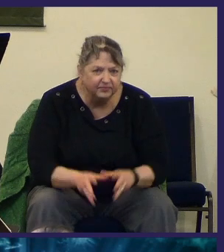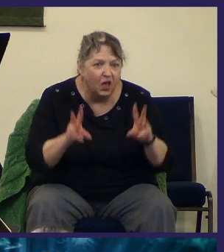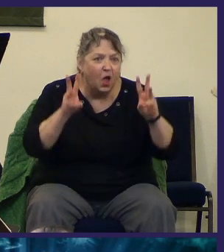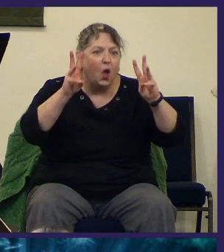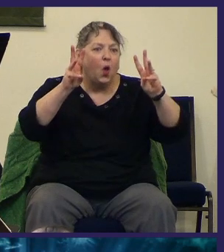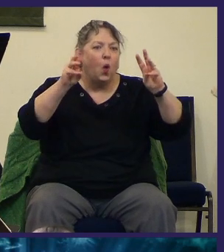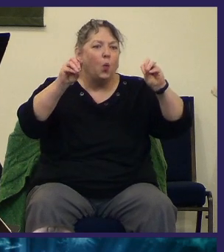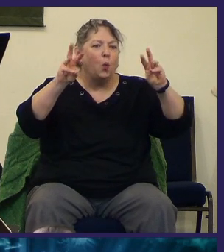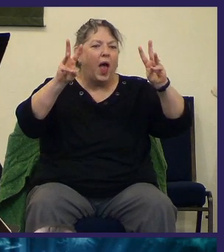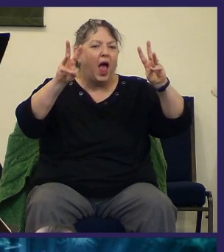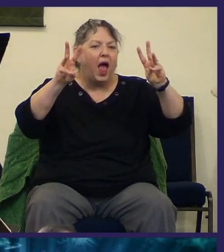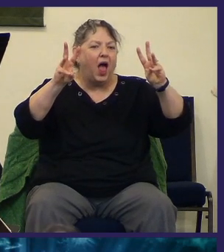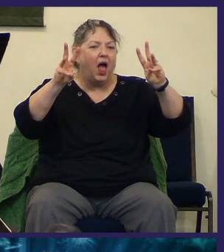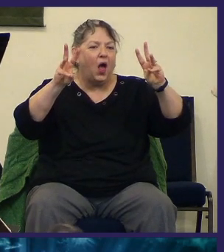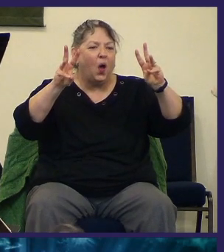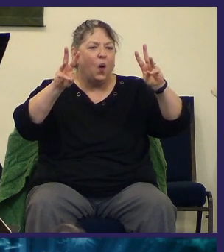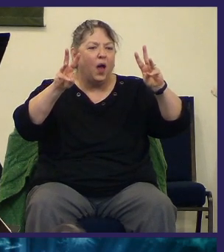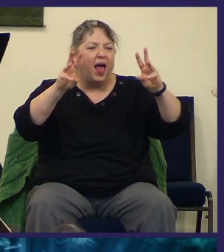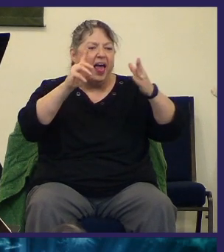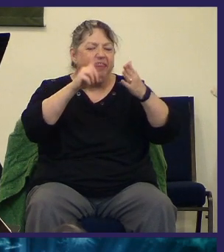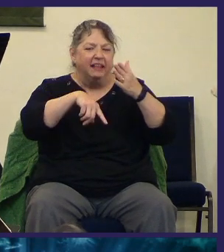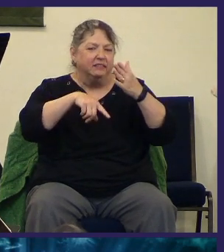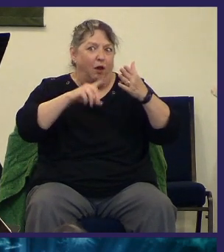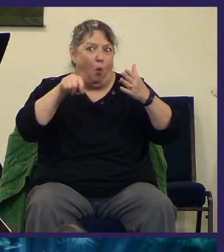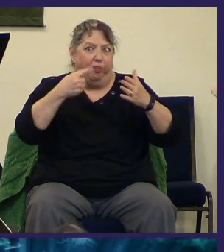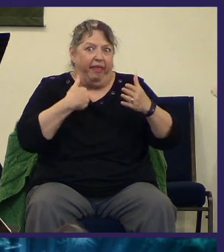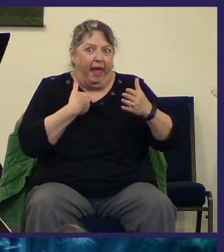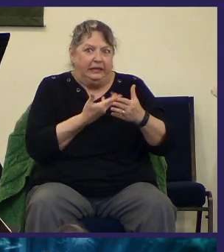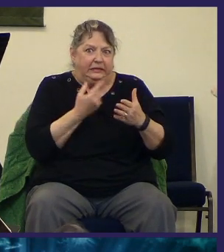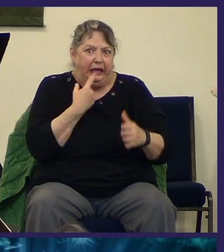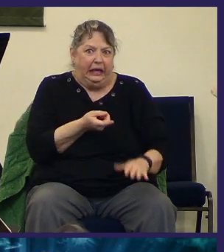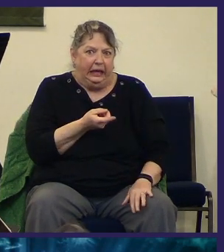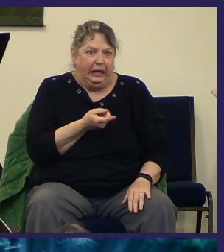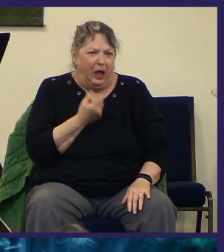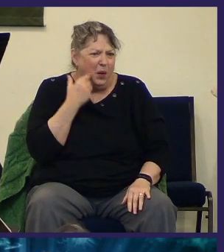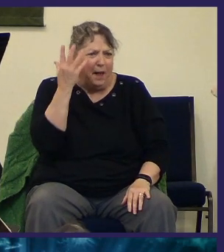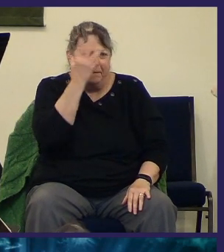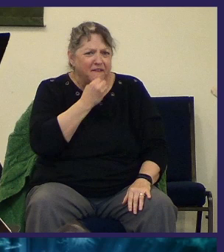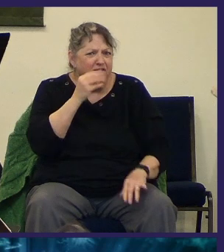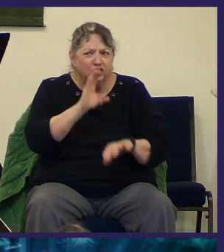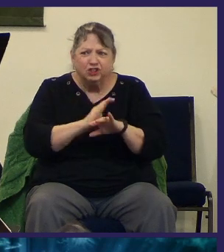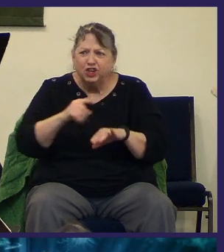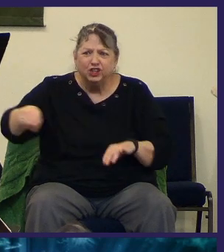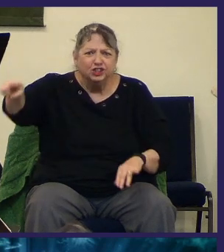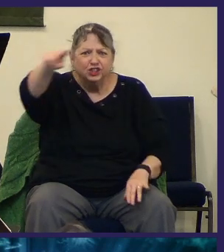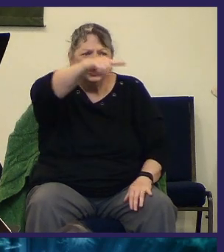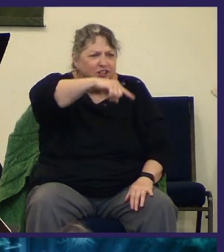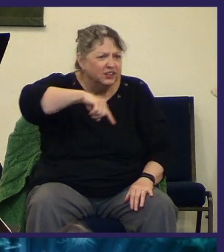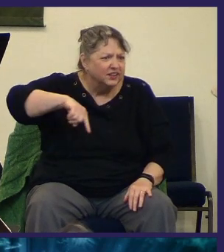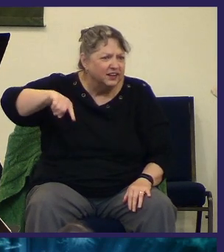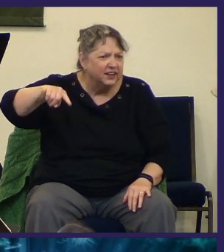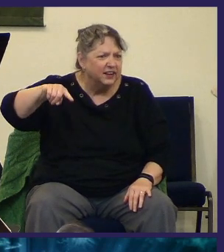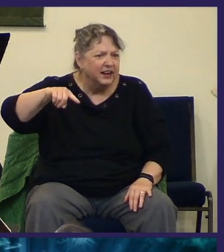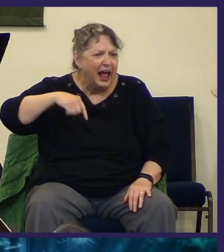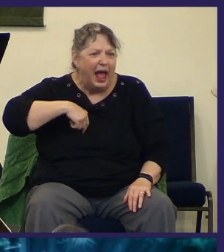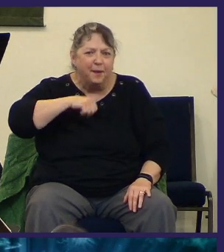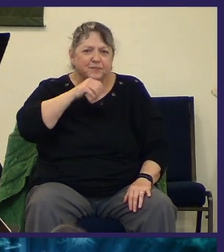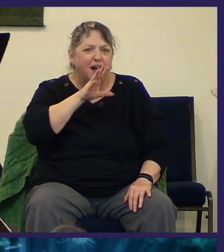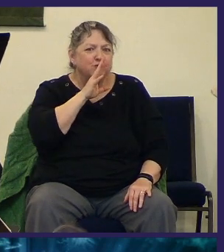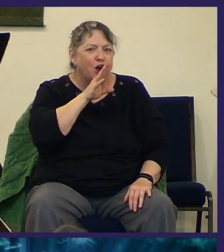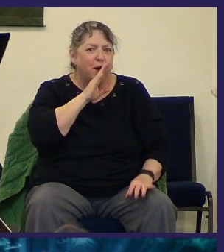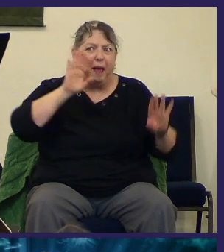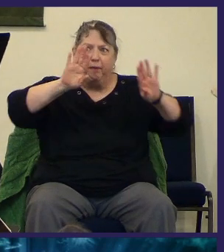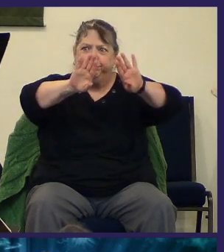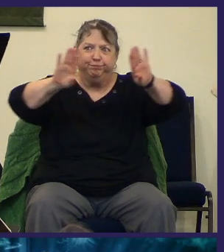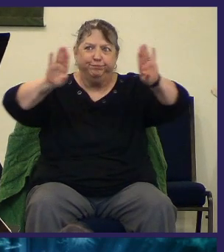wow that's all i can say is wow what a beautiful church you have here and i'm not talking about the four